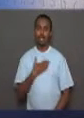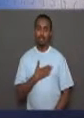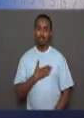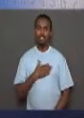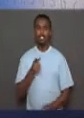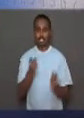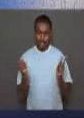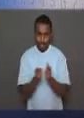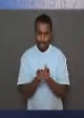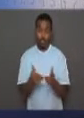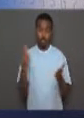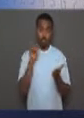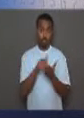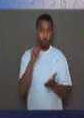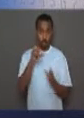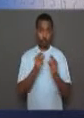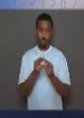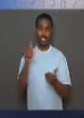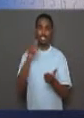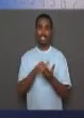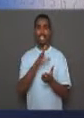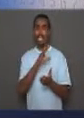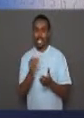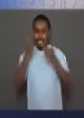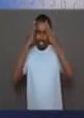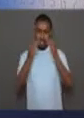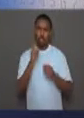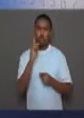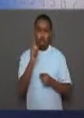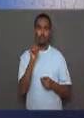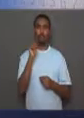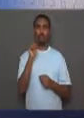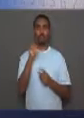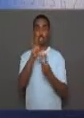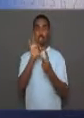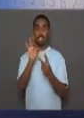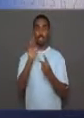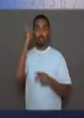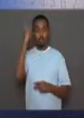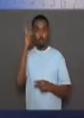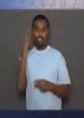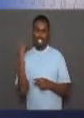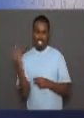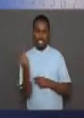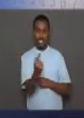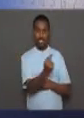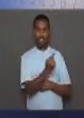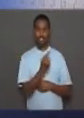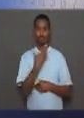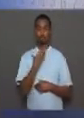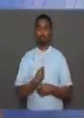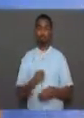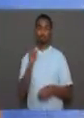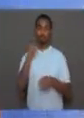Please assemble your groups again and assign one of your selected professions to each member of the